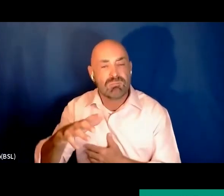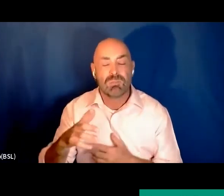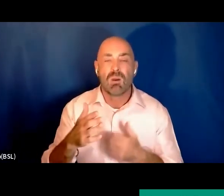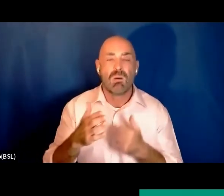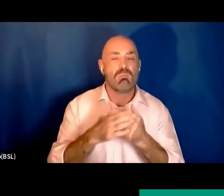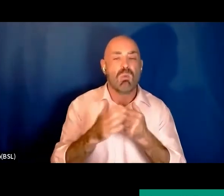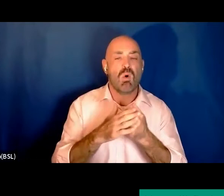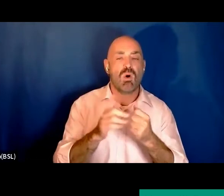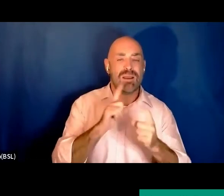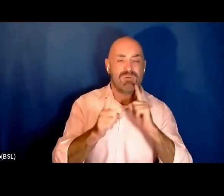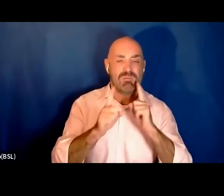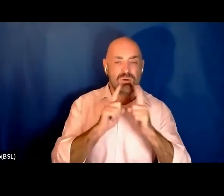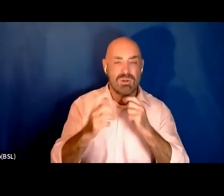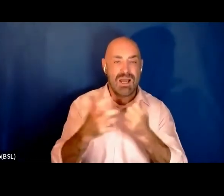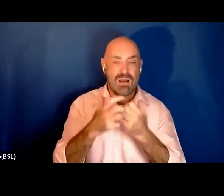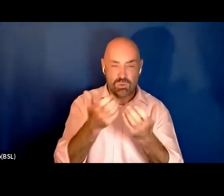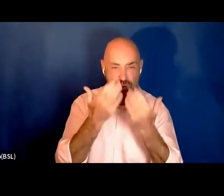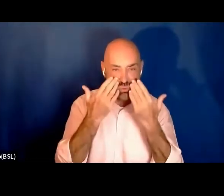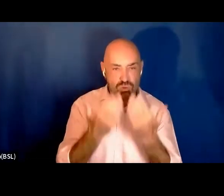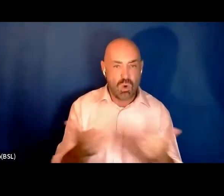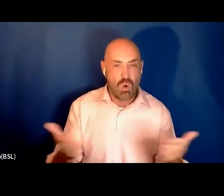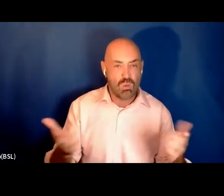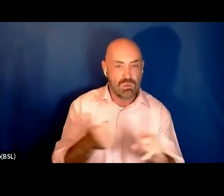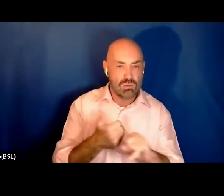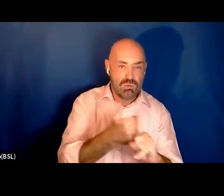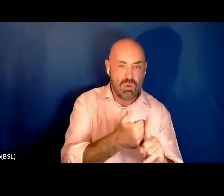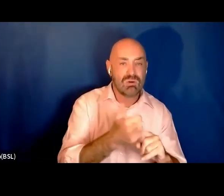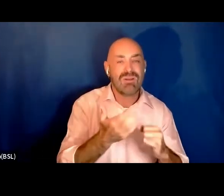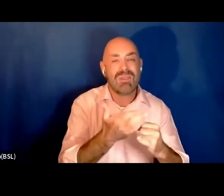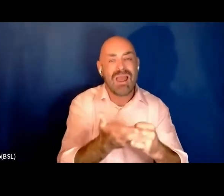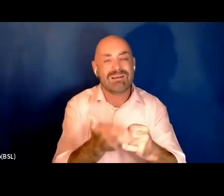to how to show your support at the end of the seminar.